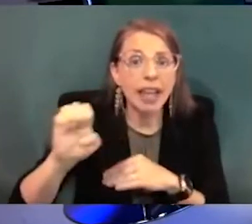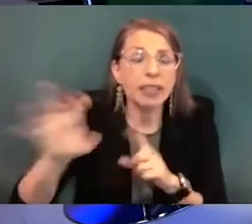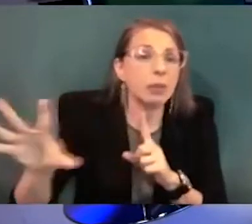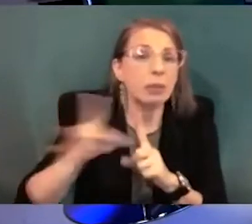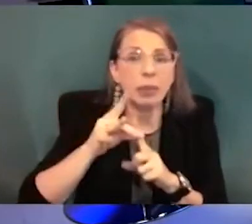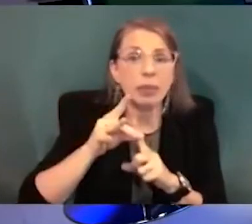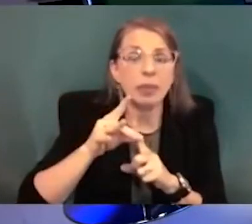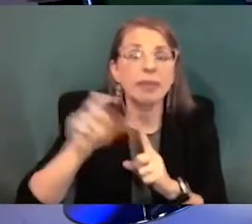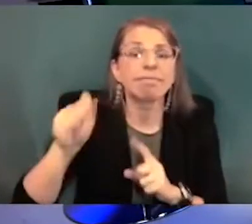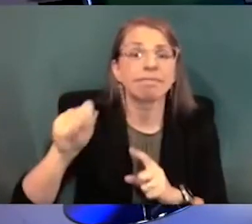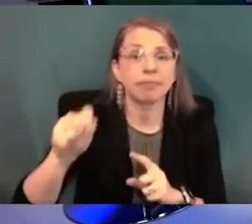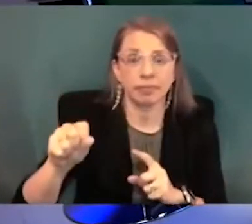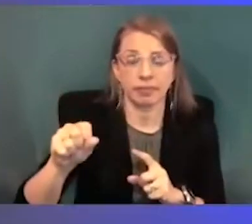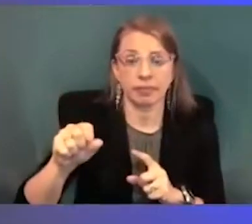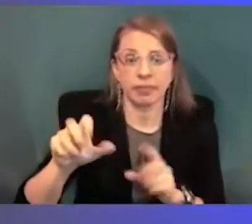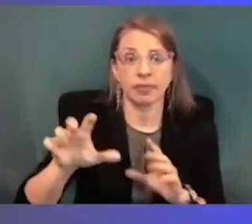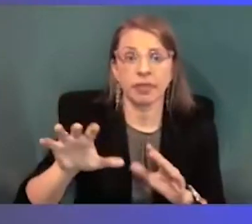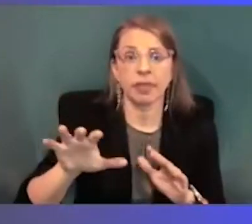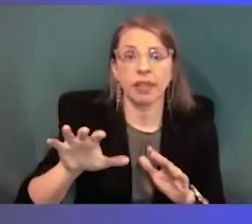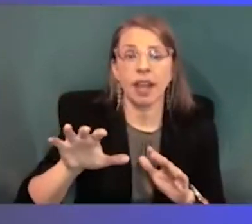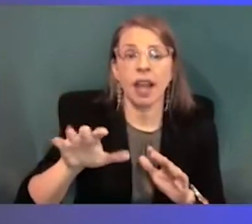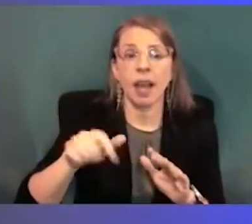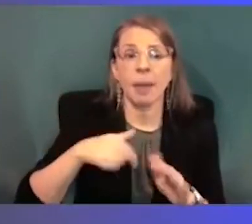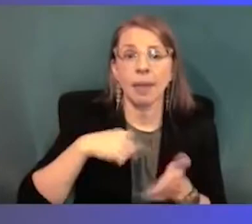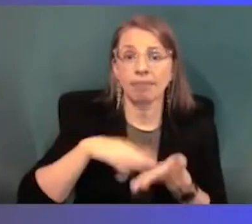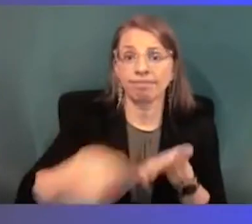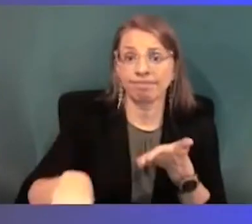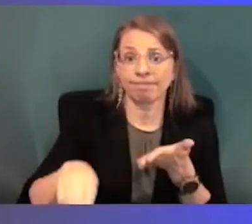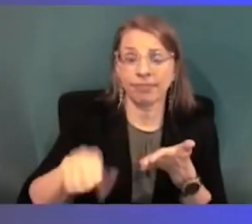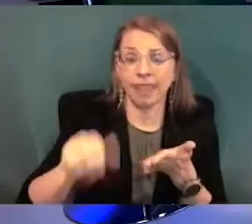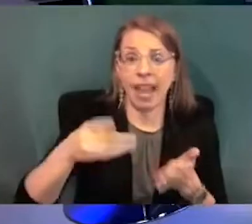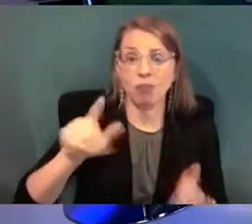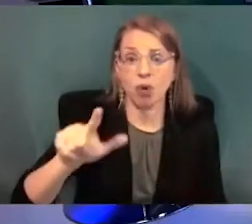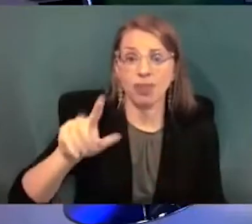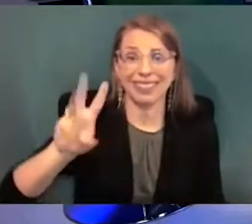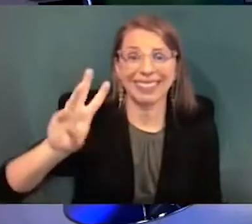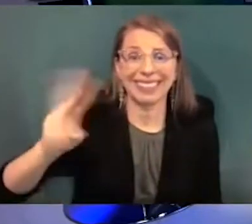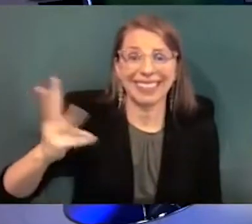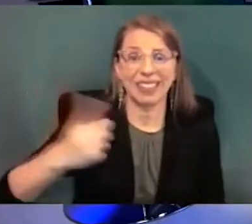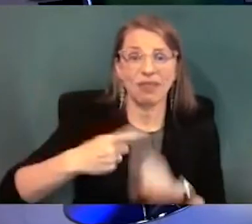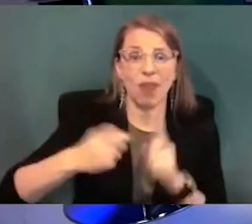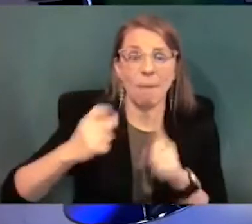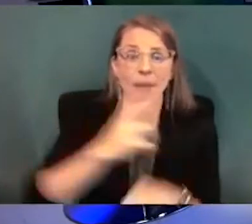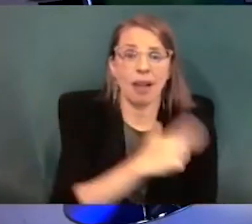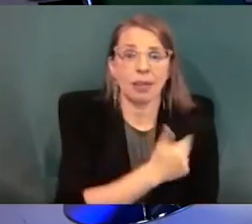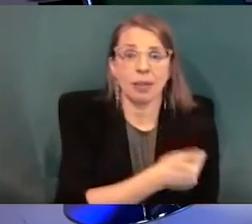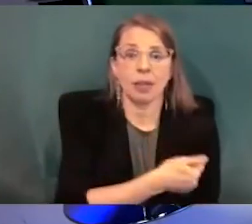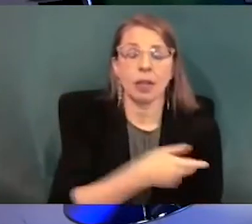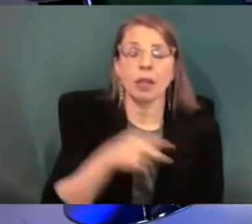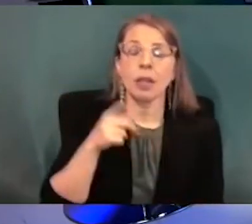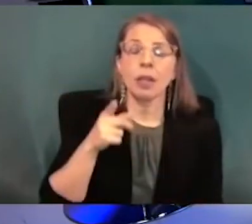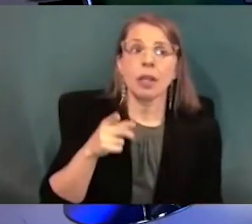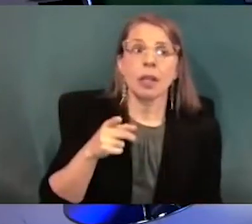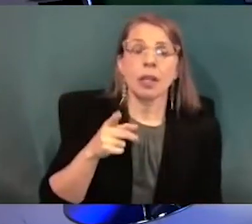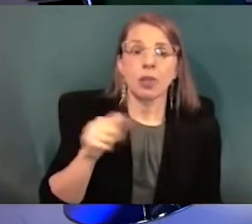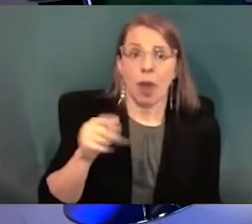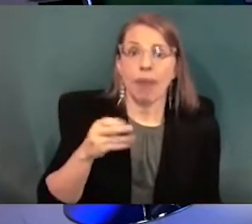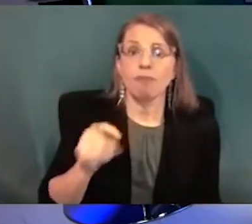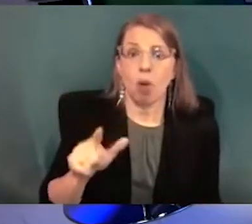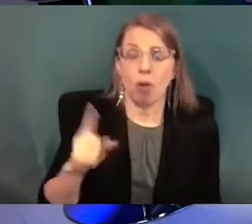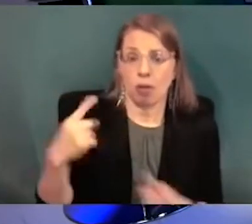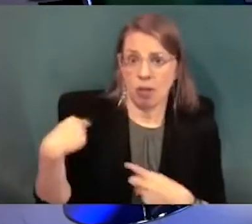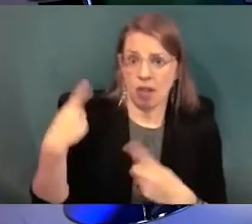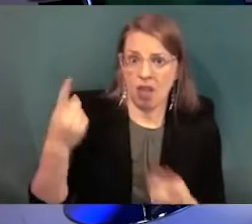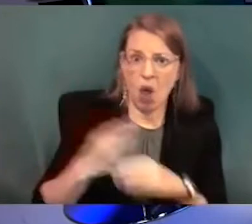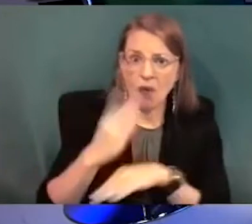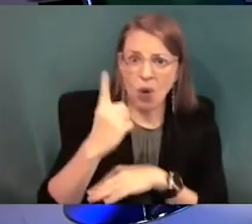out of the hospital April the 6th. Oh my! So when you said April, you've had long haul syndrome for over a